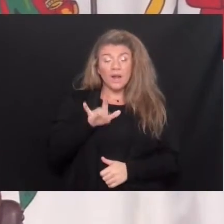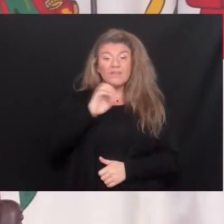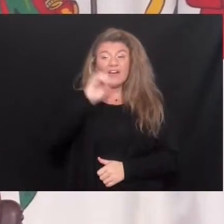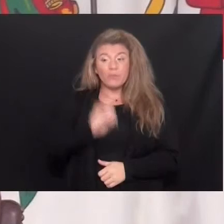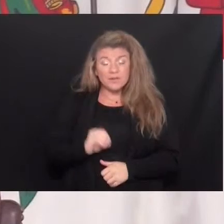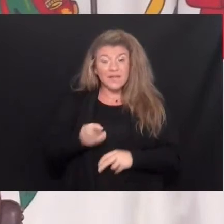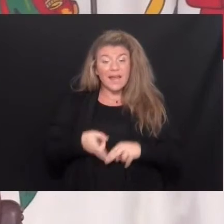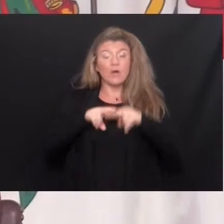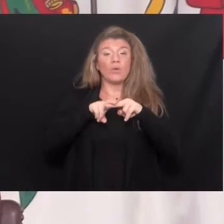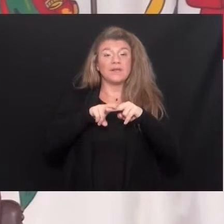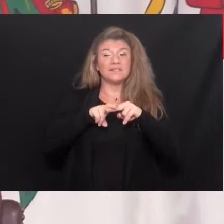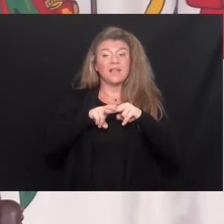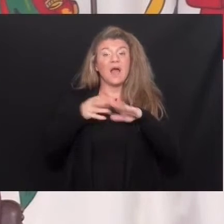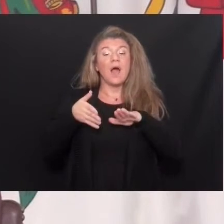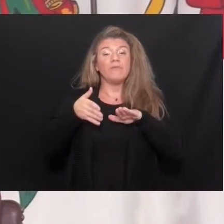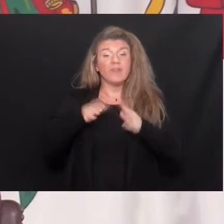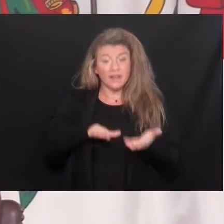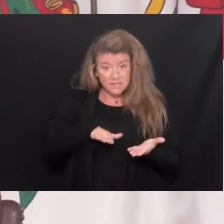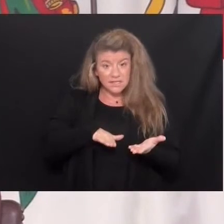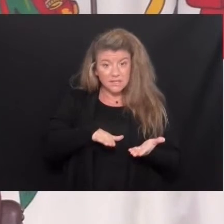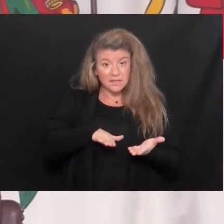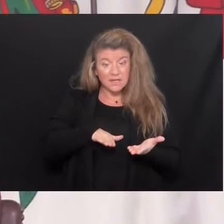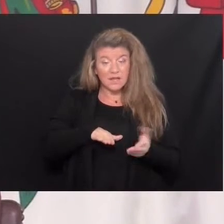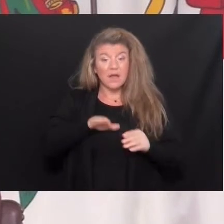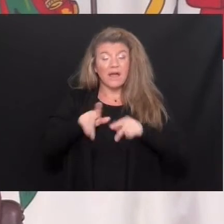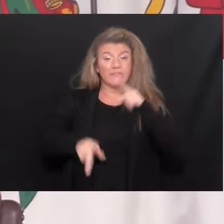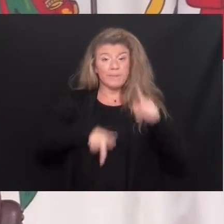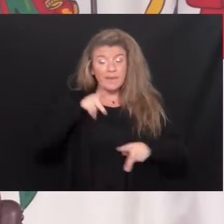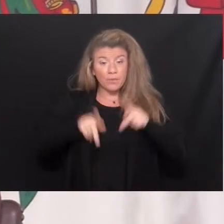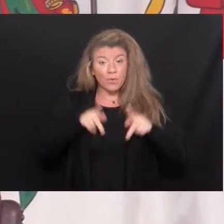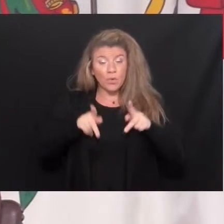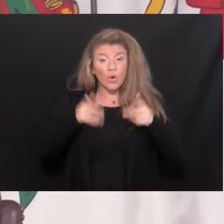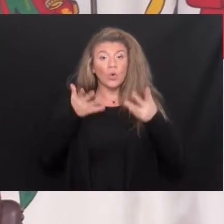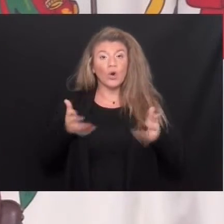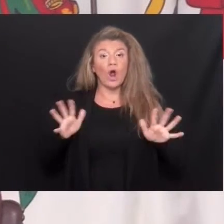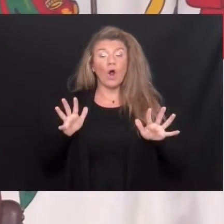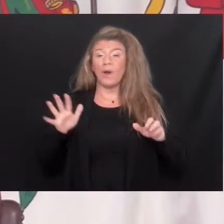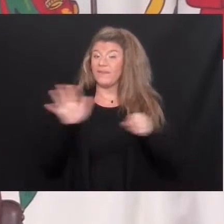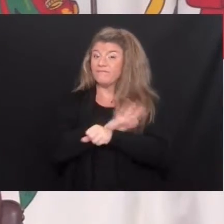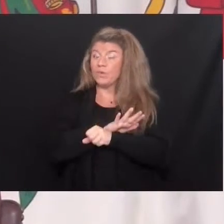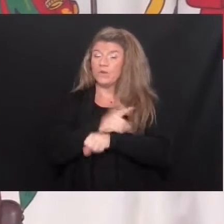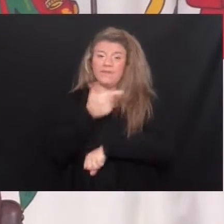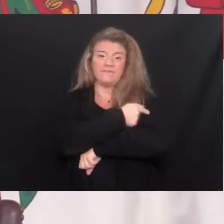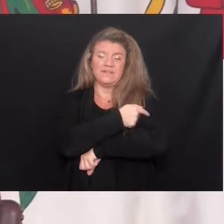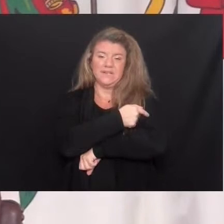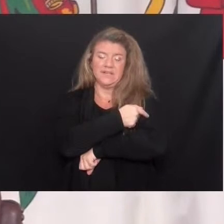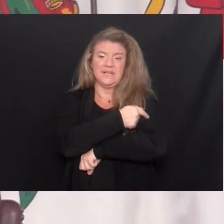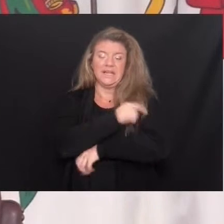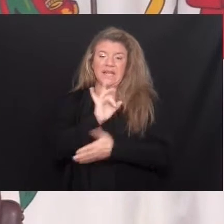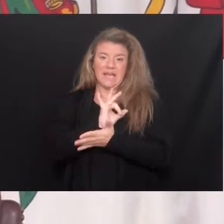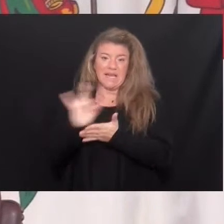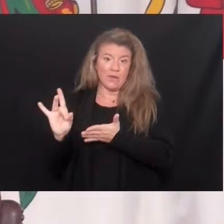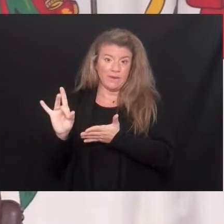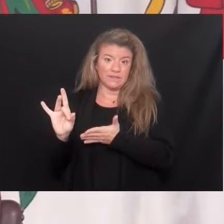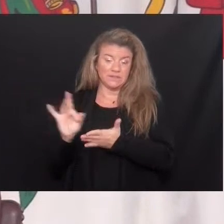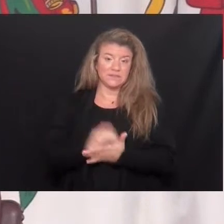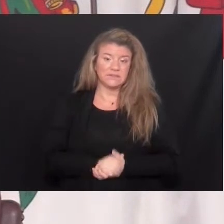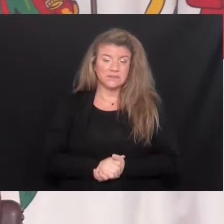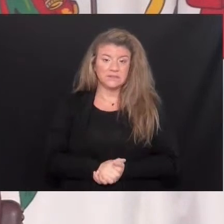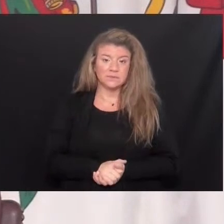25% increase of deaths of people that are fully vaccinated over the last 8 weeks.